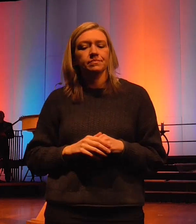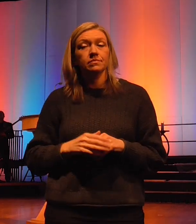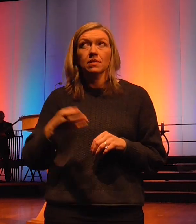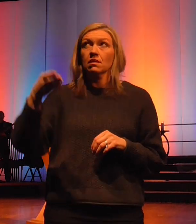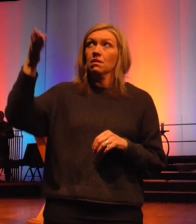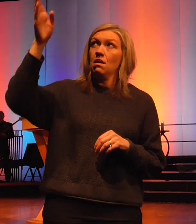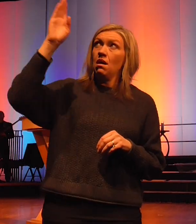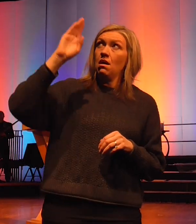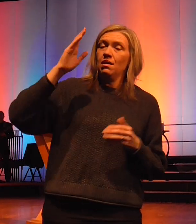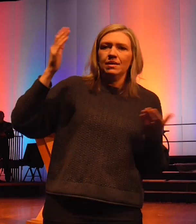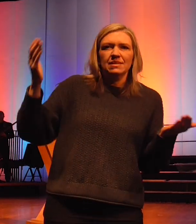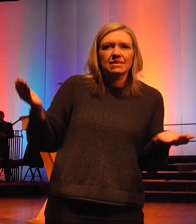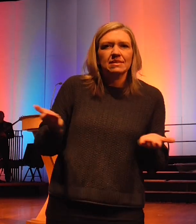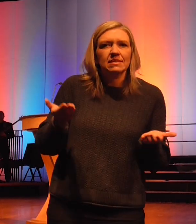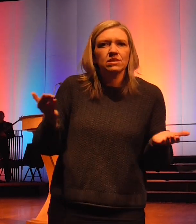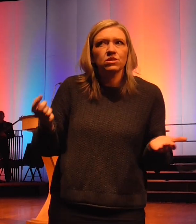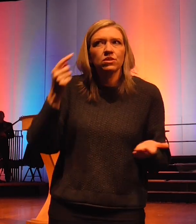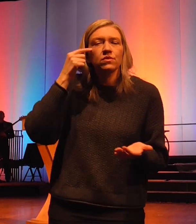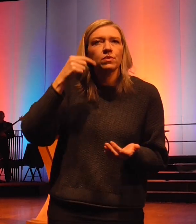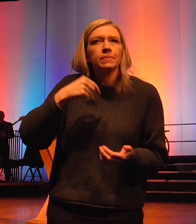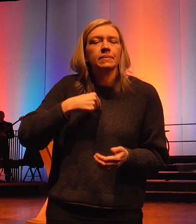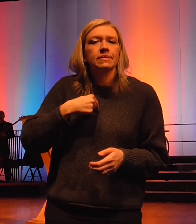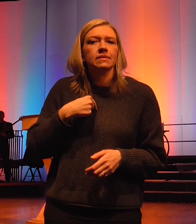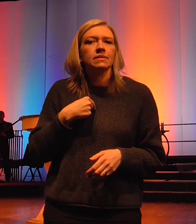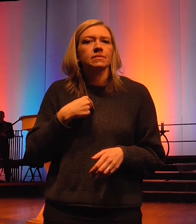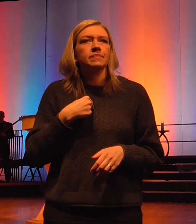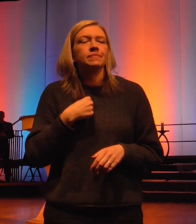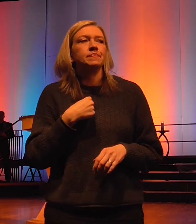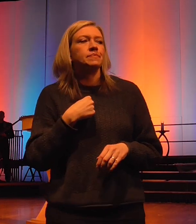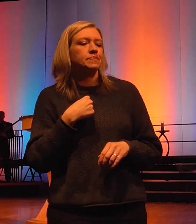and God is here for me.